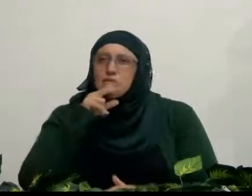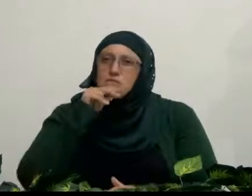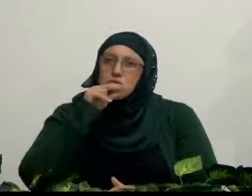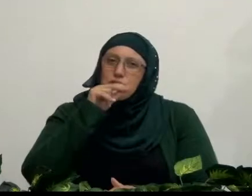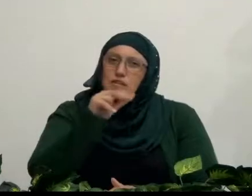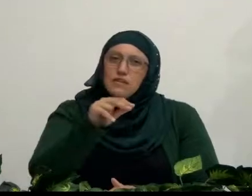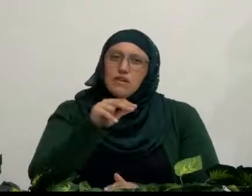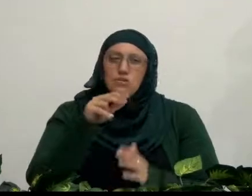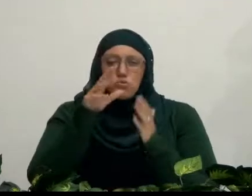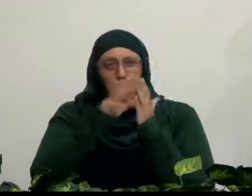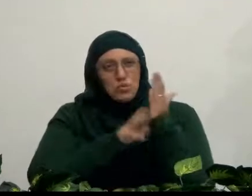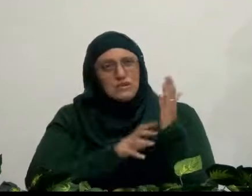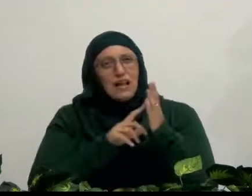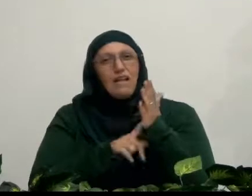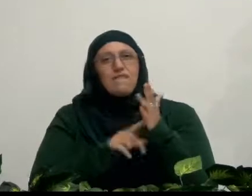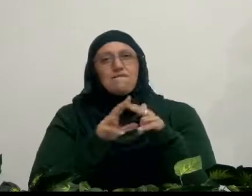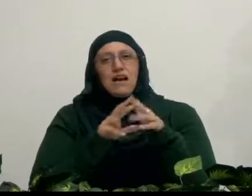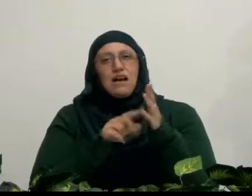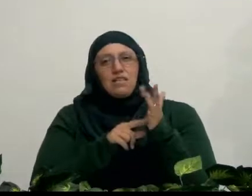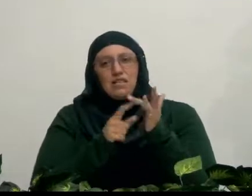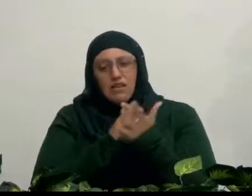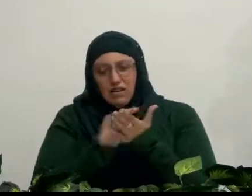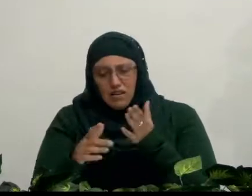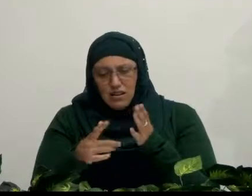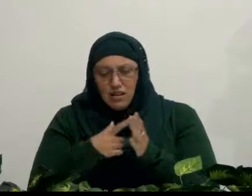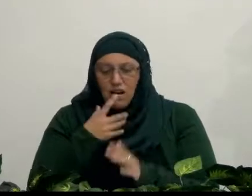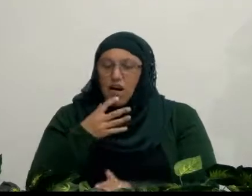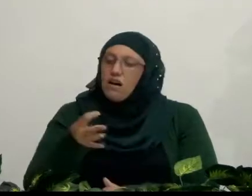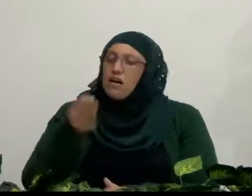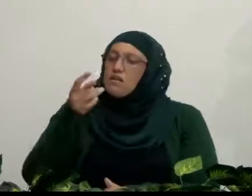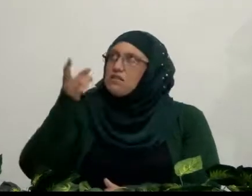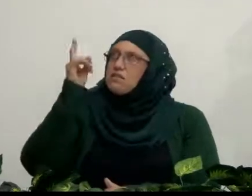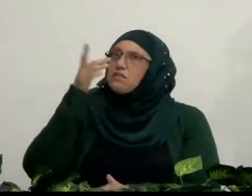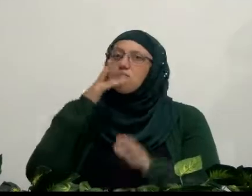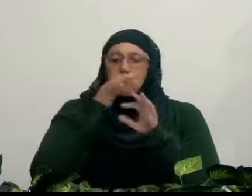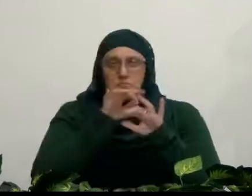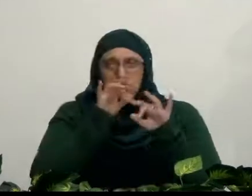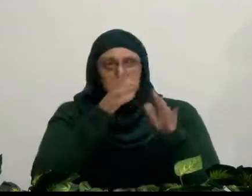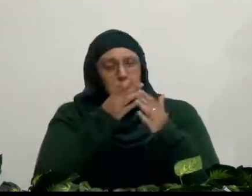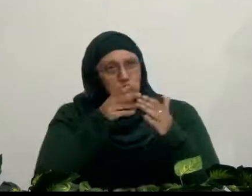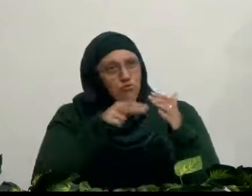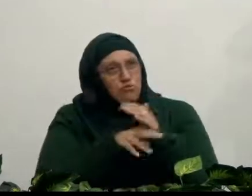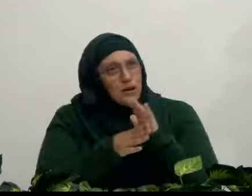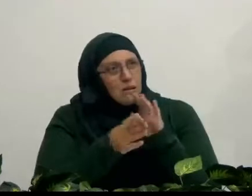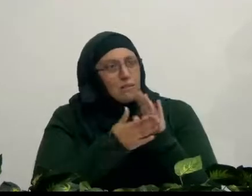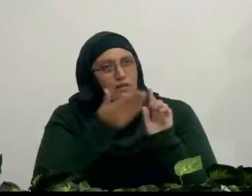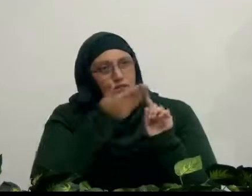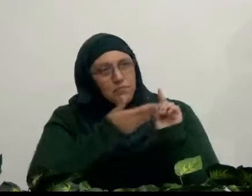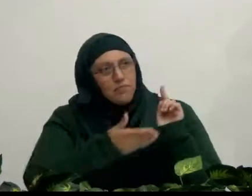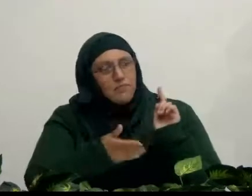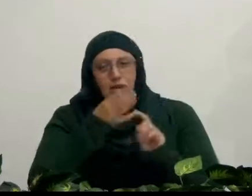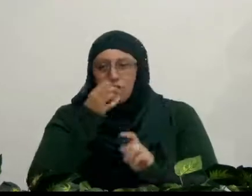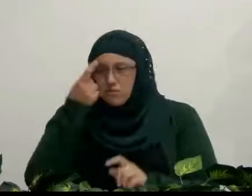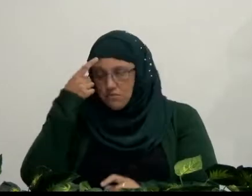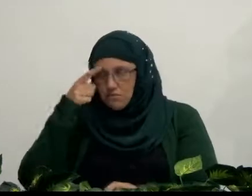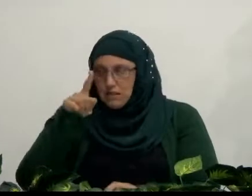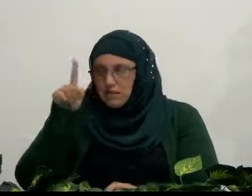salawat ala Muhammad wa ali Muhammad. Allahumma salli ala Muhammad wa ali Muhammad. Bismillahir Rahmanir Rahim.